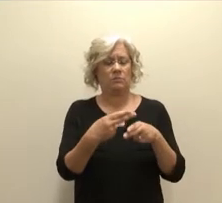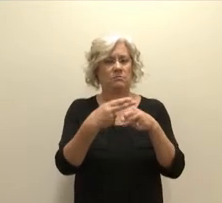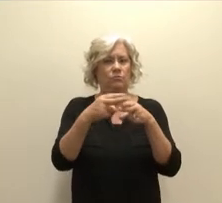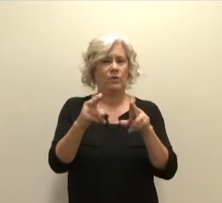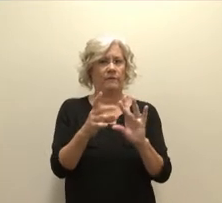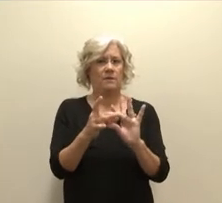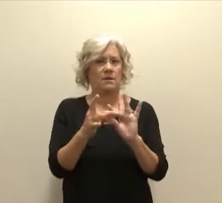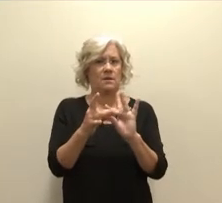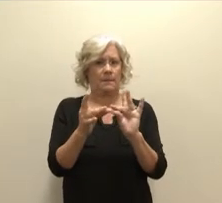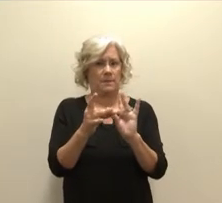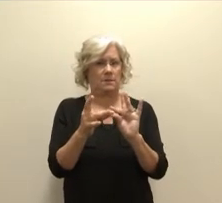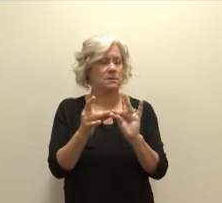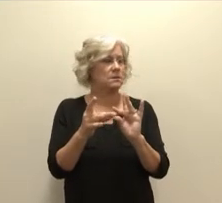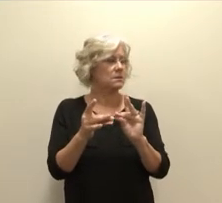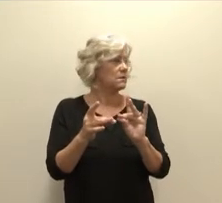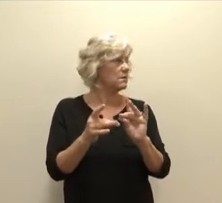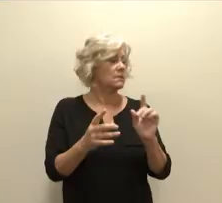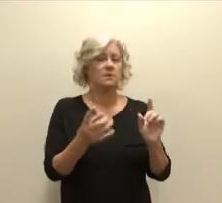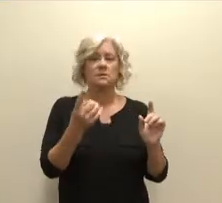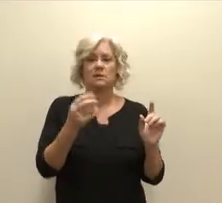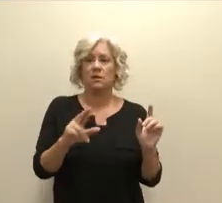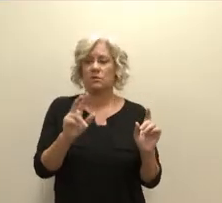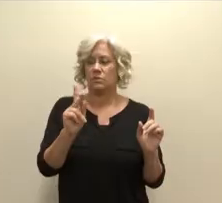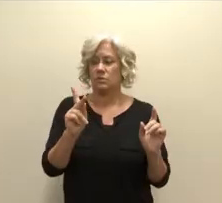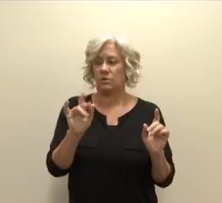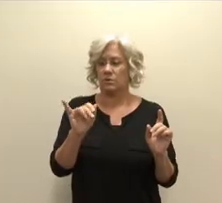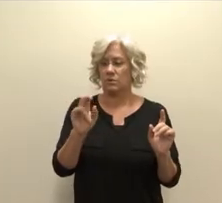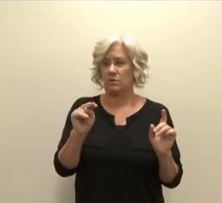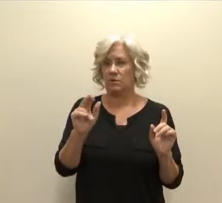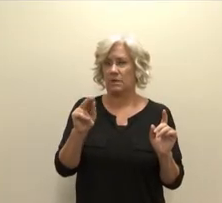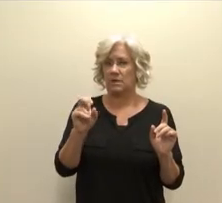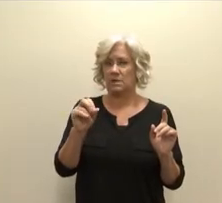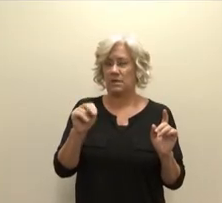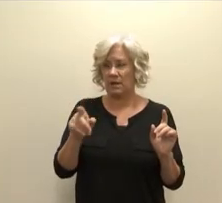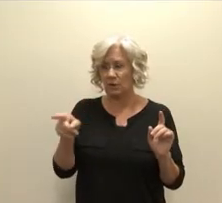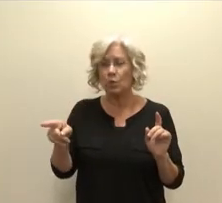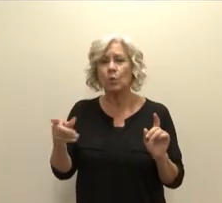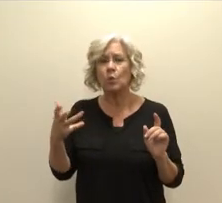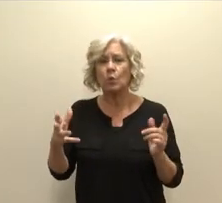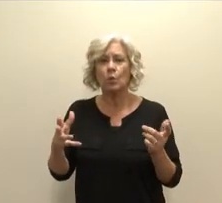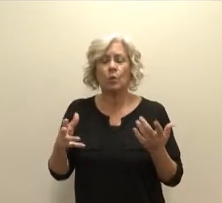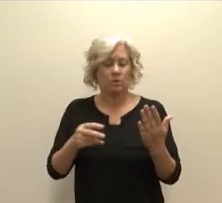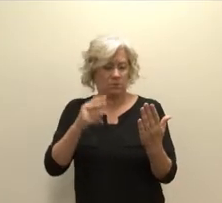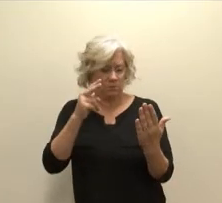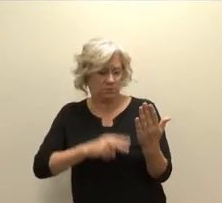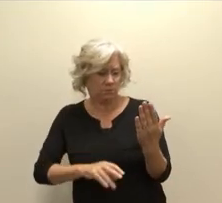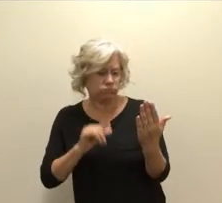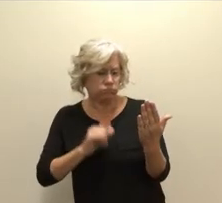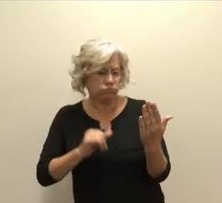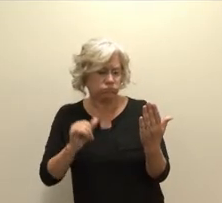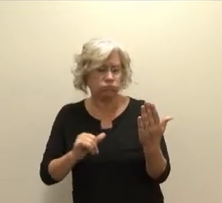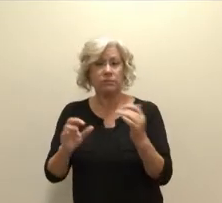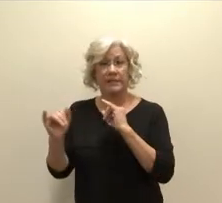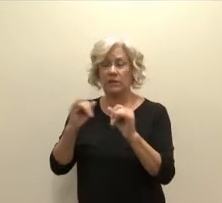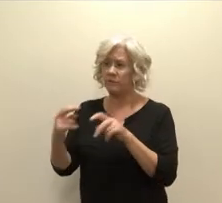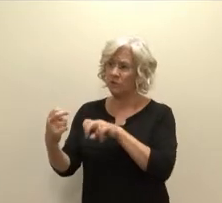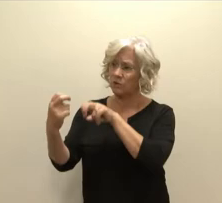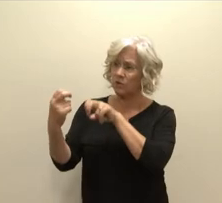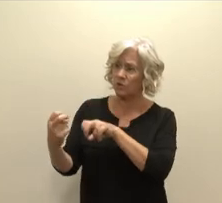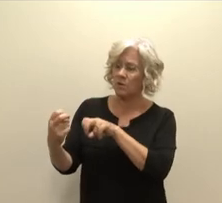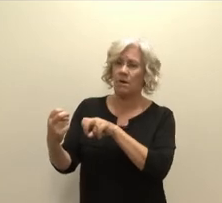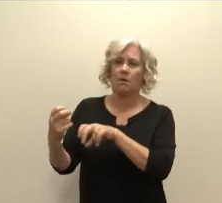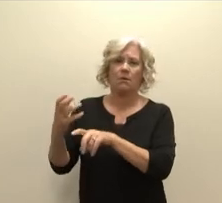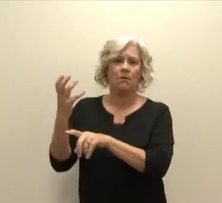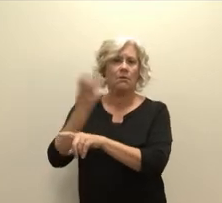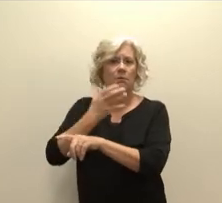comment. Dr. Gincannon came to us a very, very strong candidate. Nothing during the interview process made me